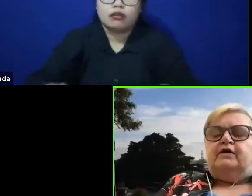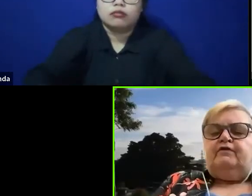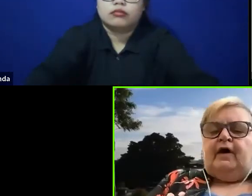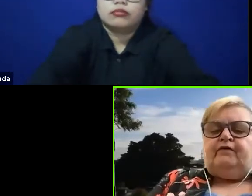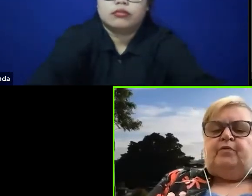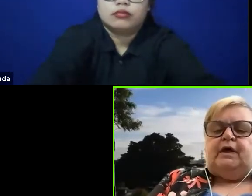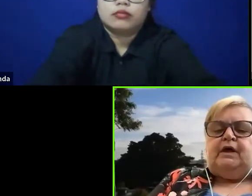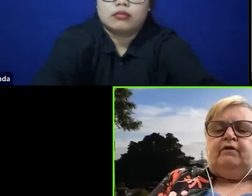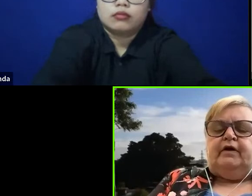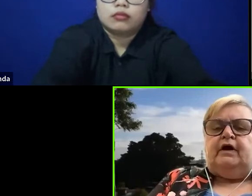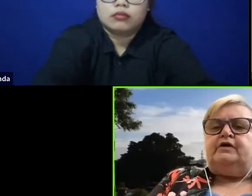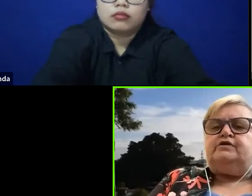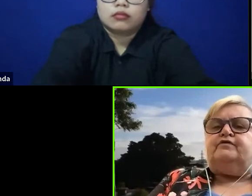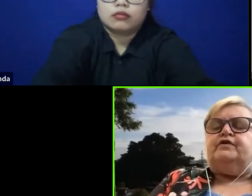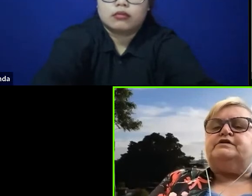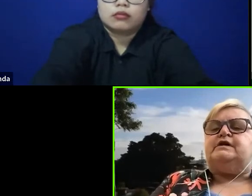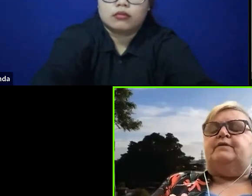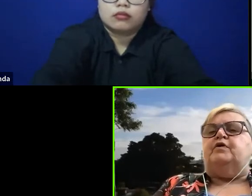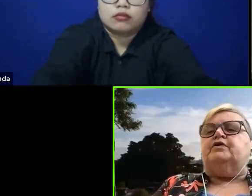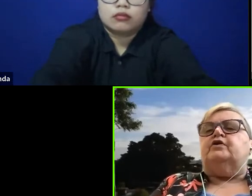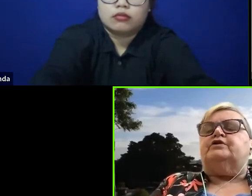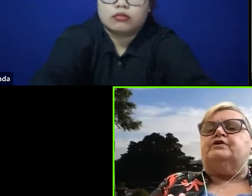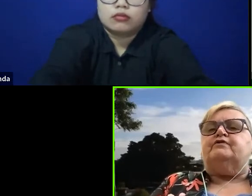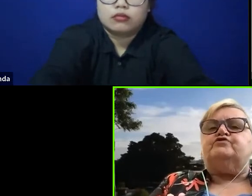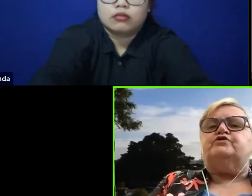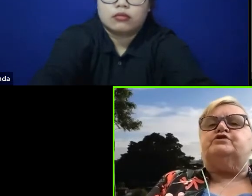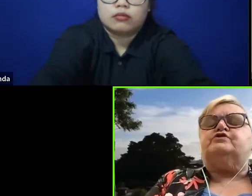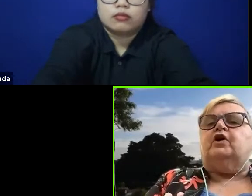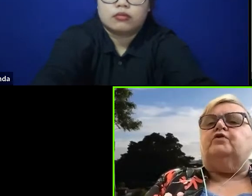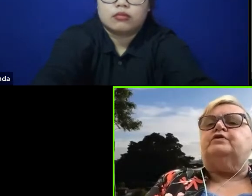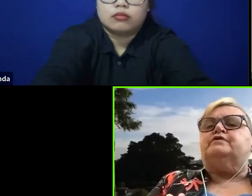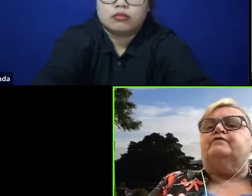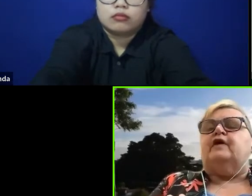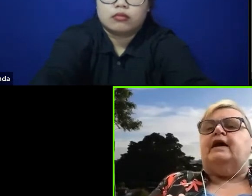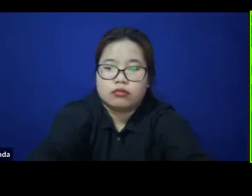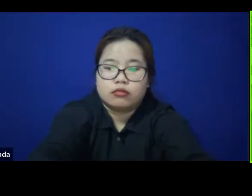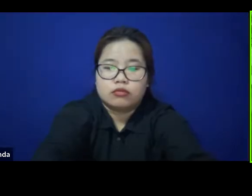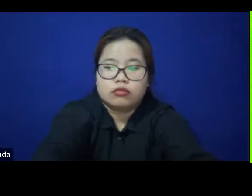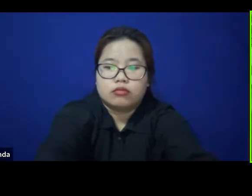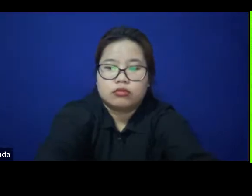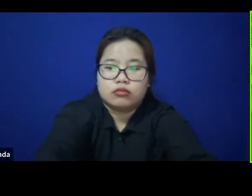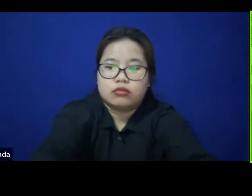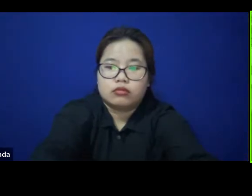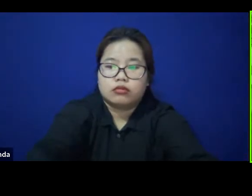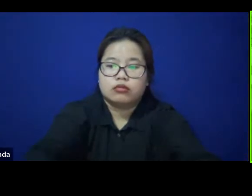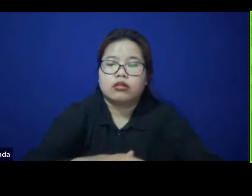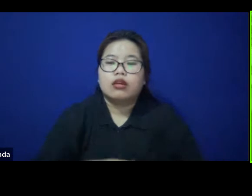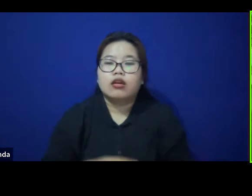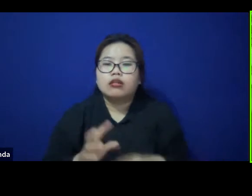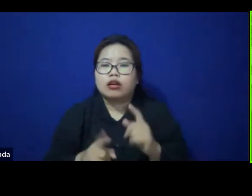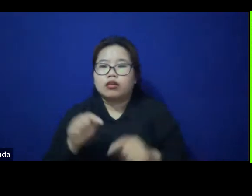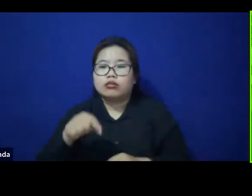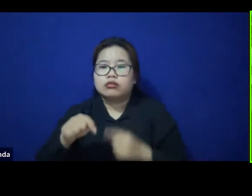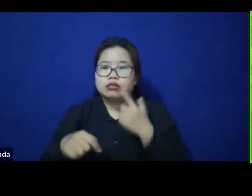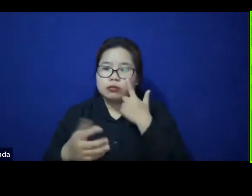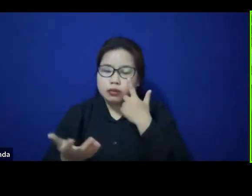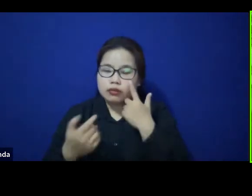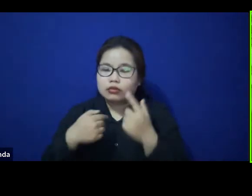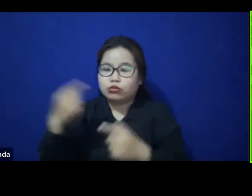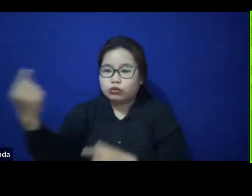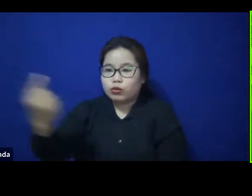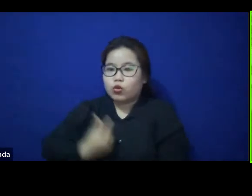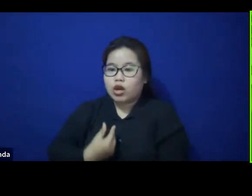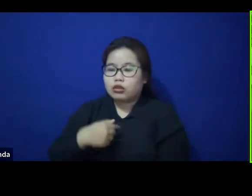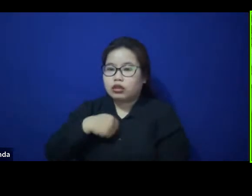So thank you for having me here. I'd like to first start by acknowledging the traditional owners of the land on which I meet, the Wurundjeri people of the